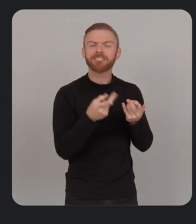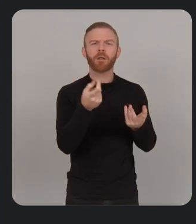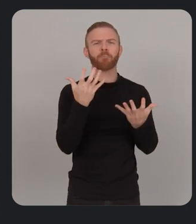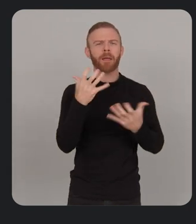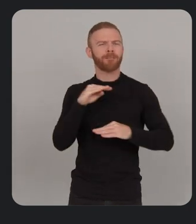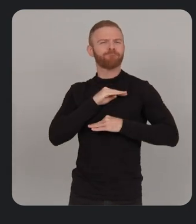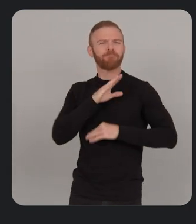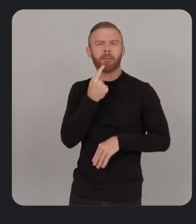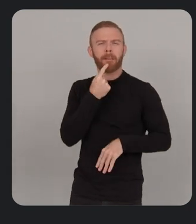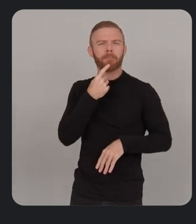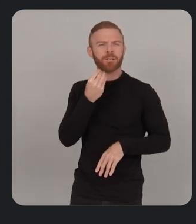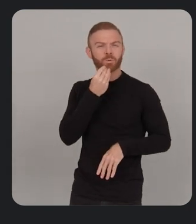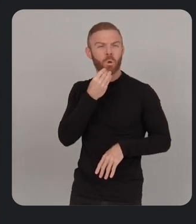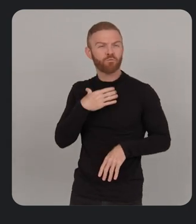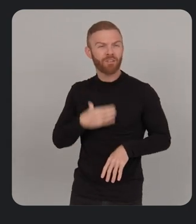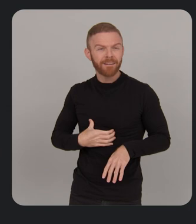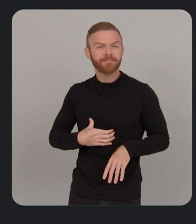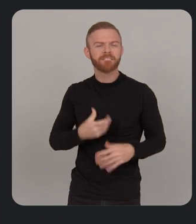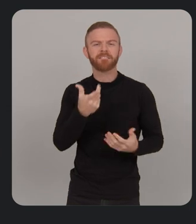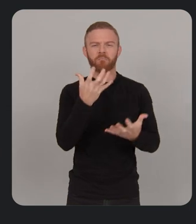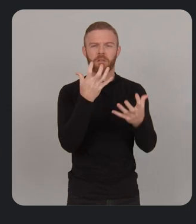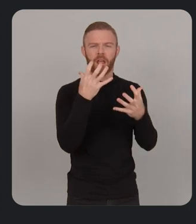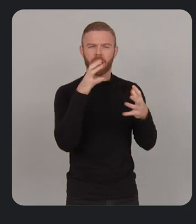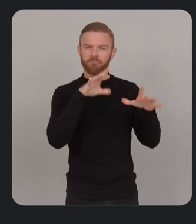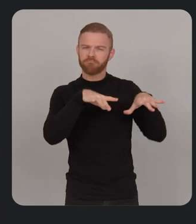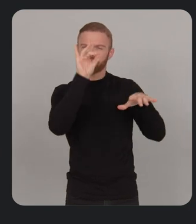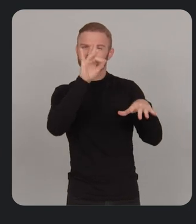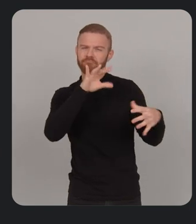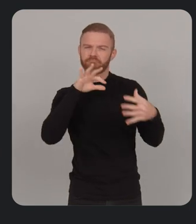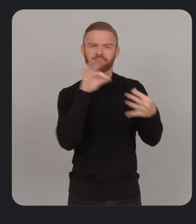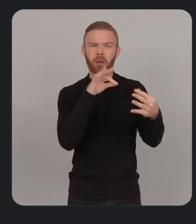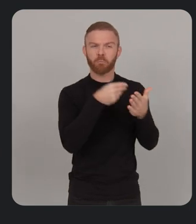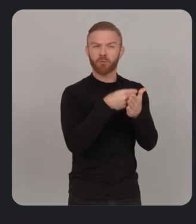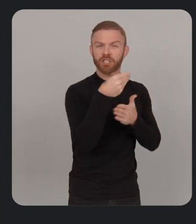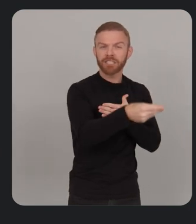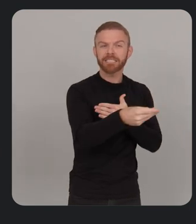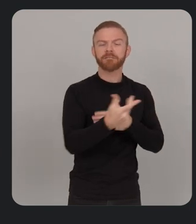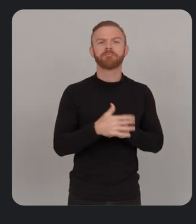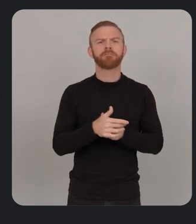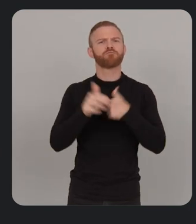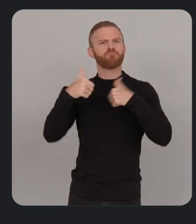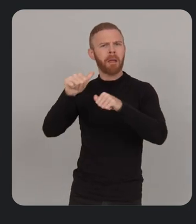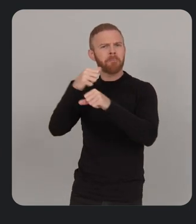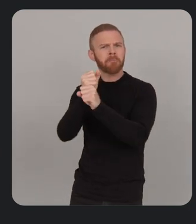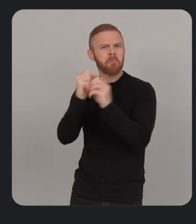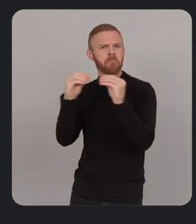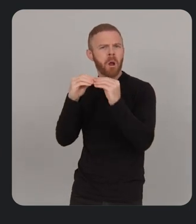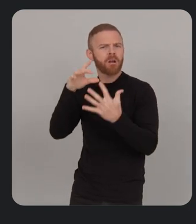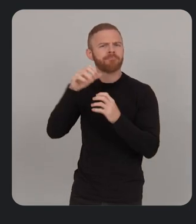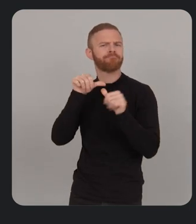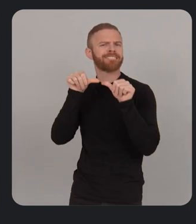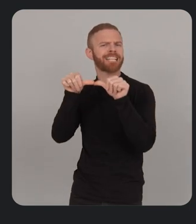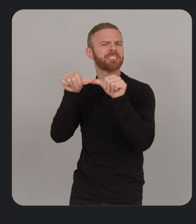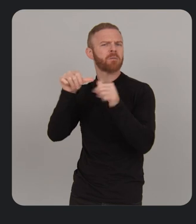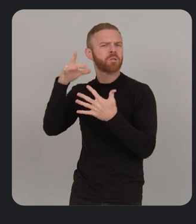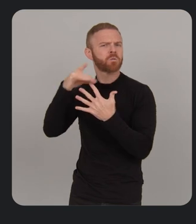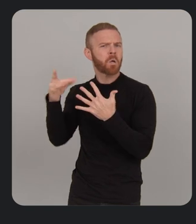looking to satisfy a food craving, browsing for the perfect purchase, and trying to make the more sustainable choice.